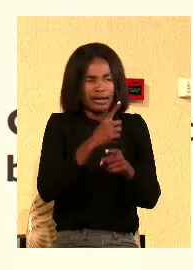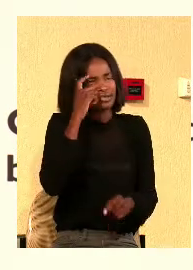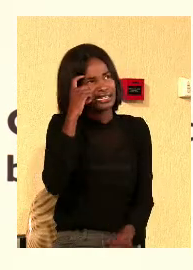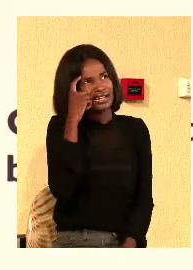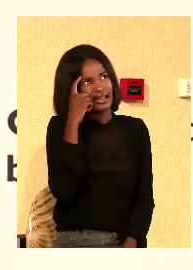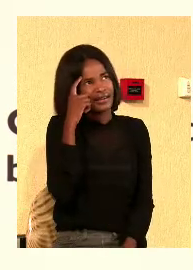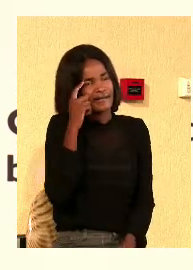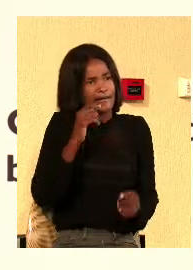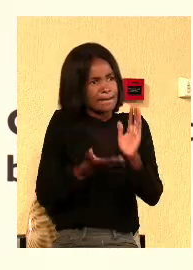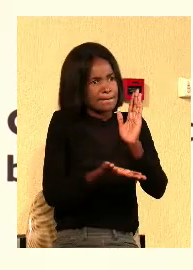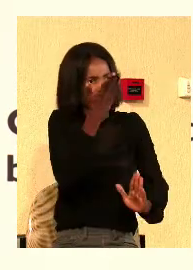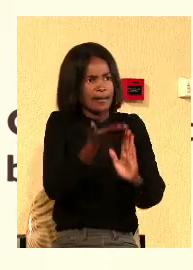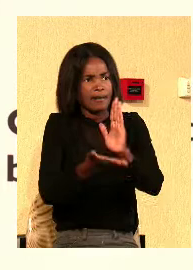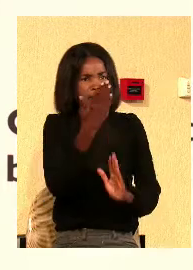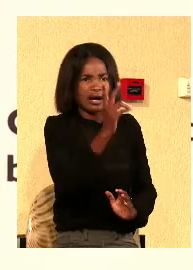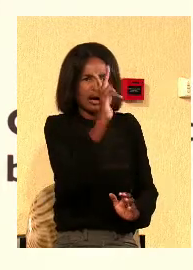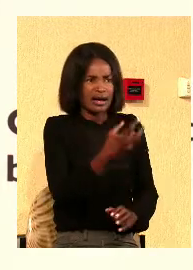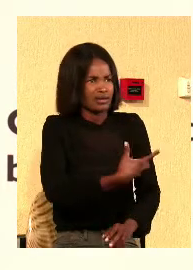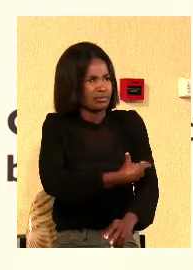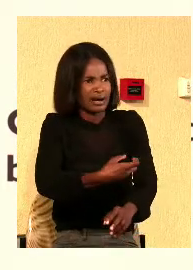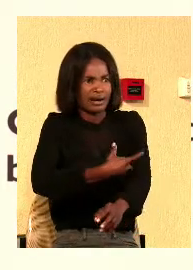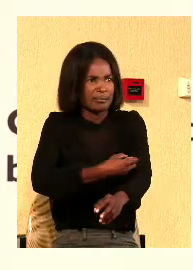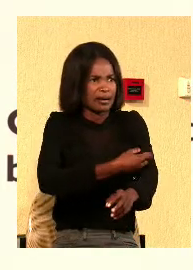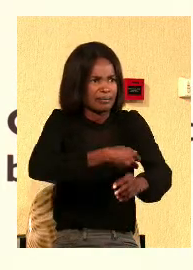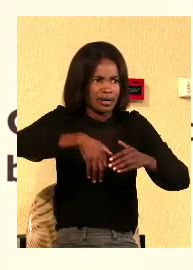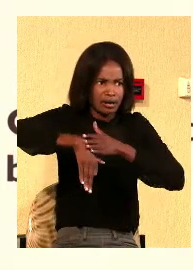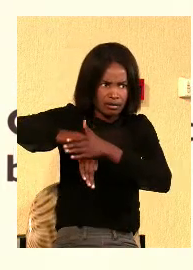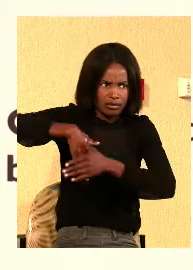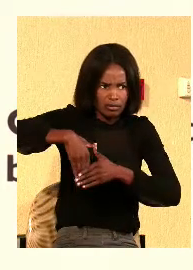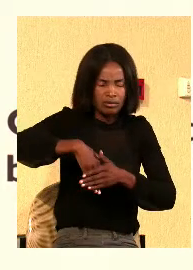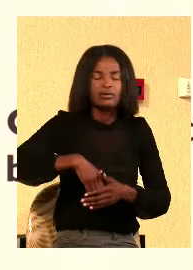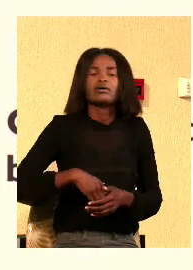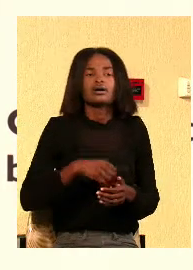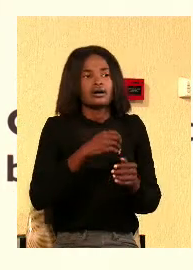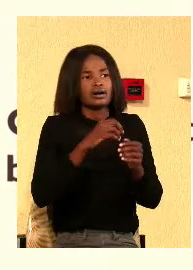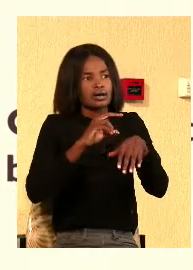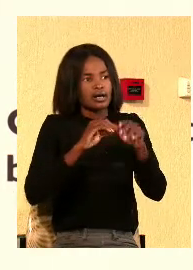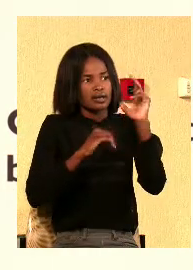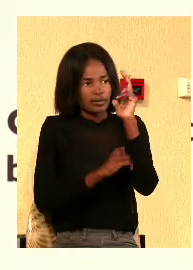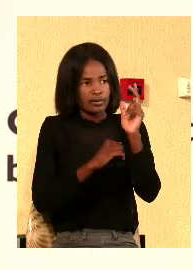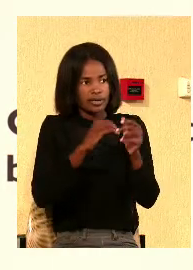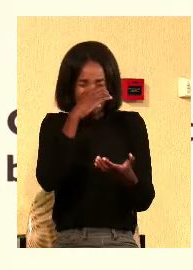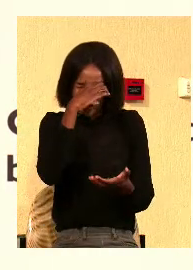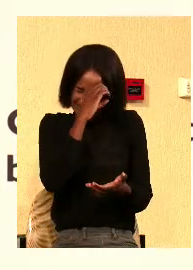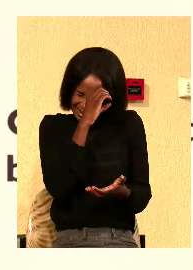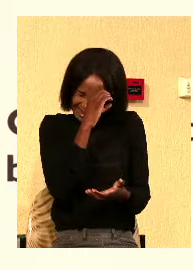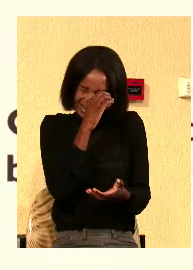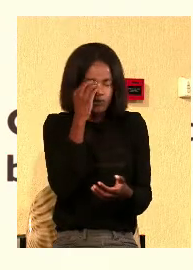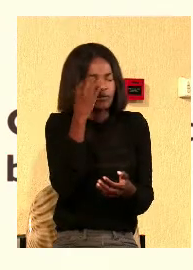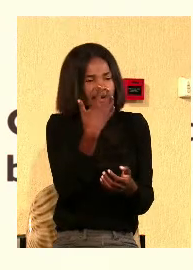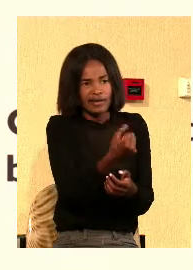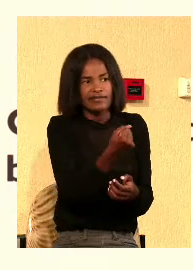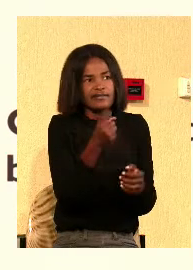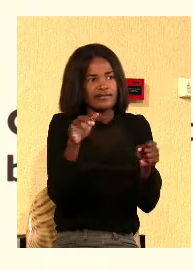the capacity in terms of personnel as well to break our shifts into two. Should